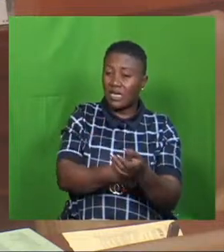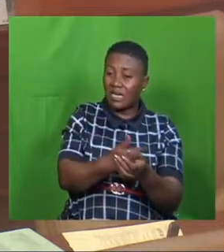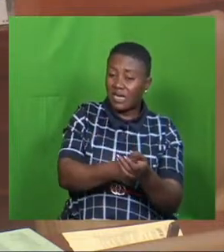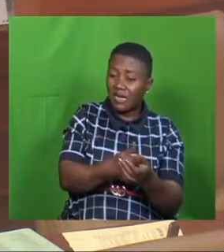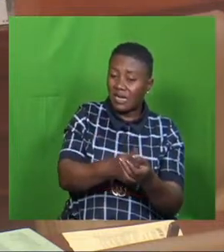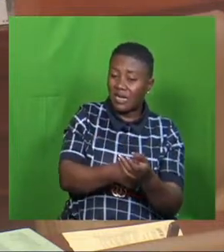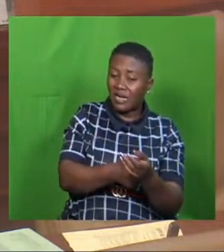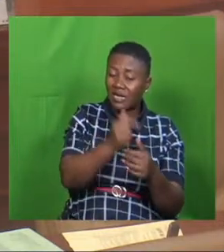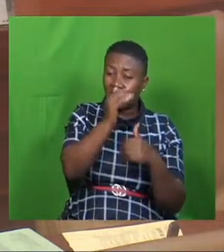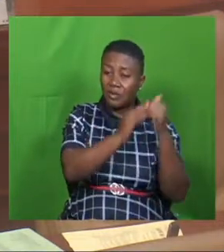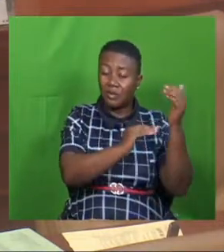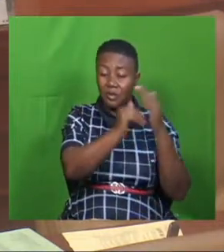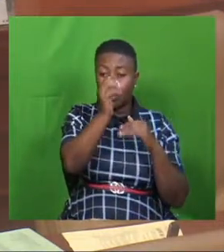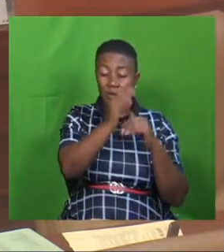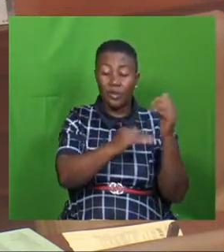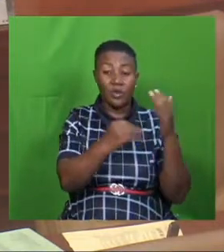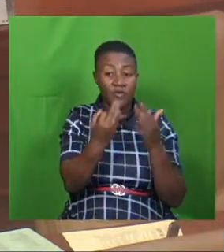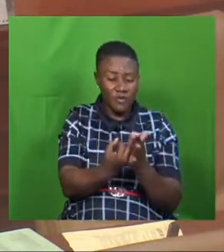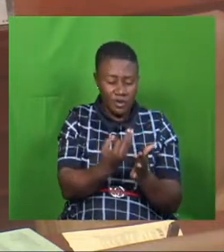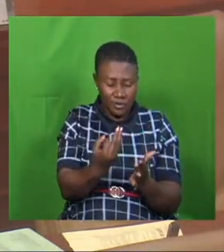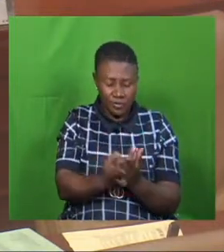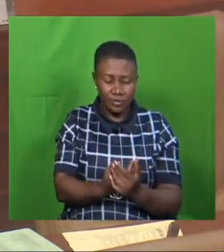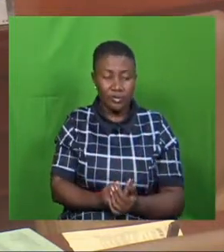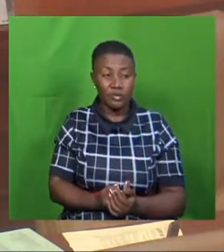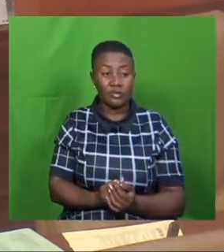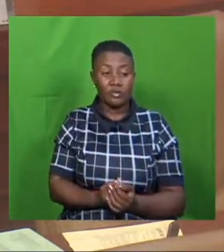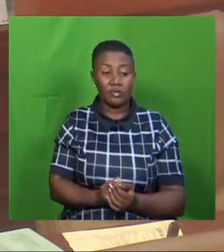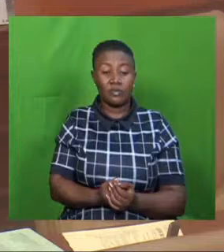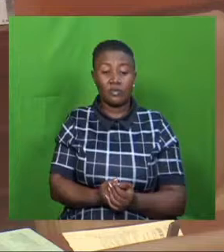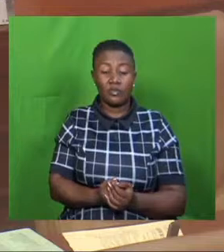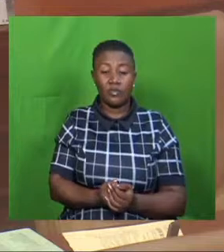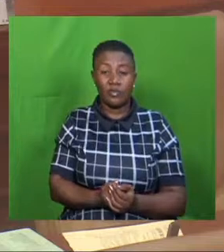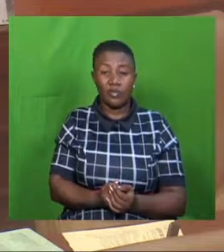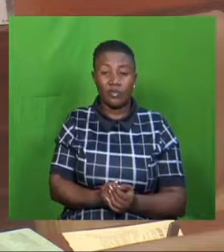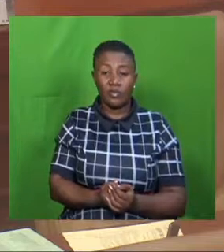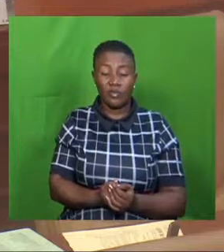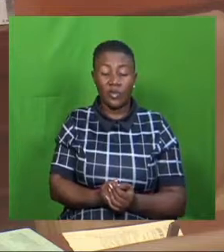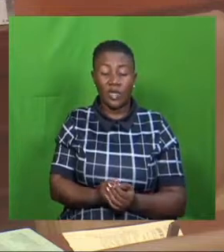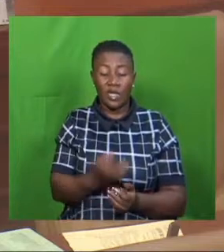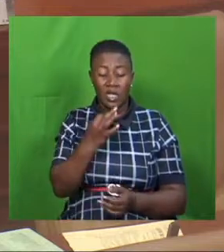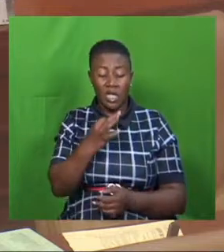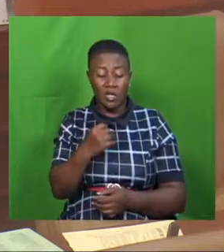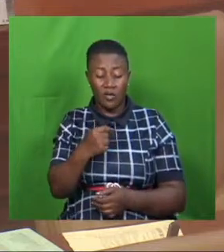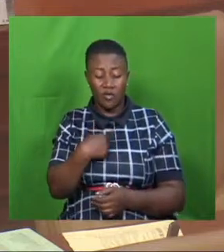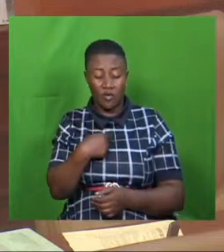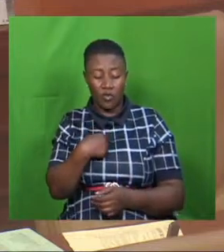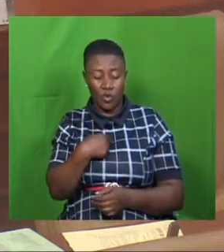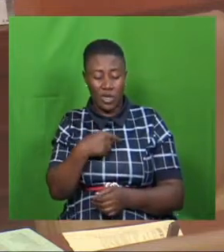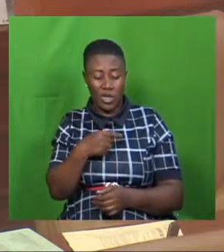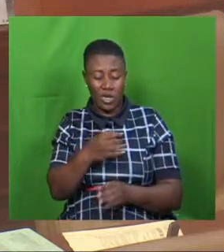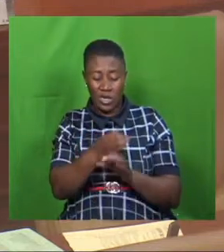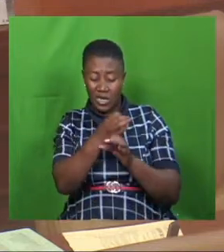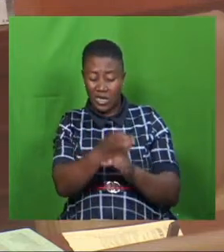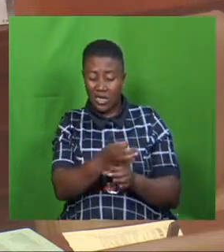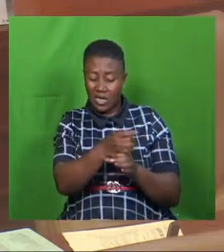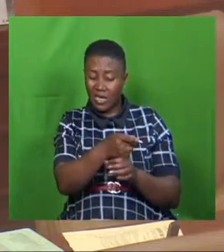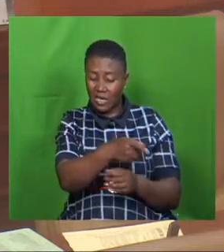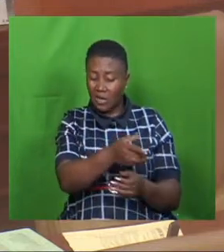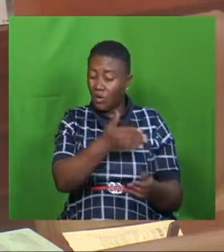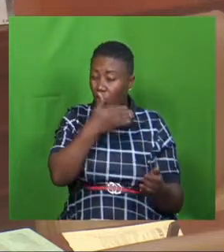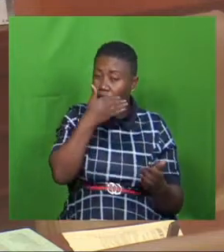Mr. Speaker, if we treat Ghana Infrastructure Investment Fund properly, it could become our sovereign fund in a